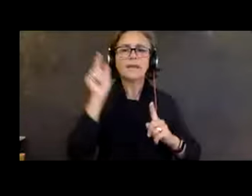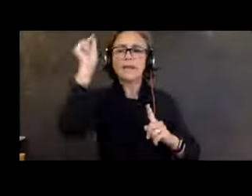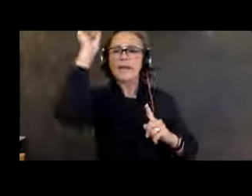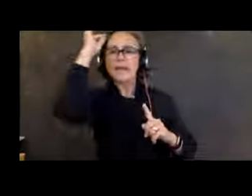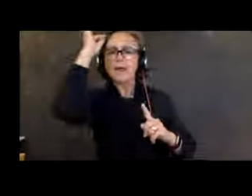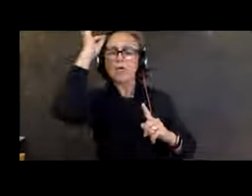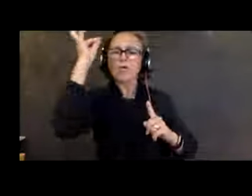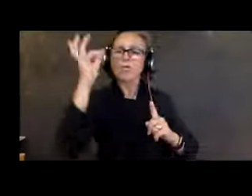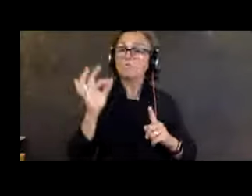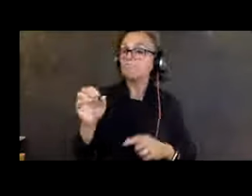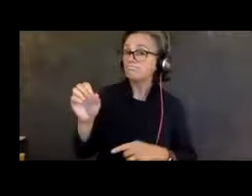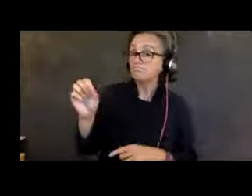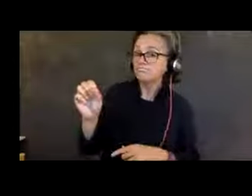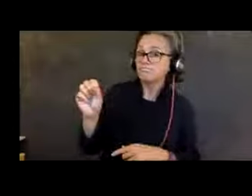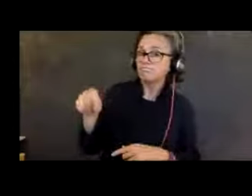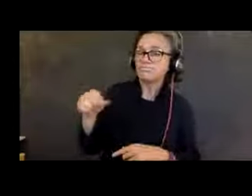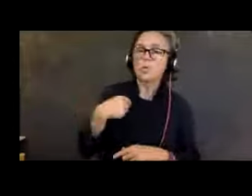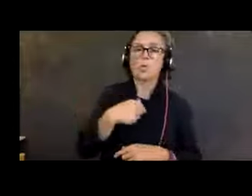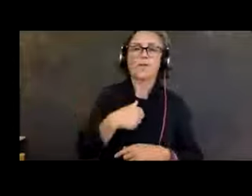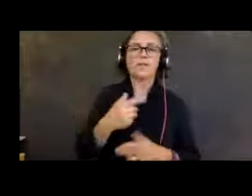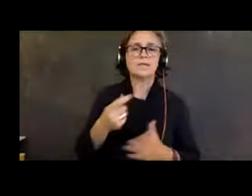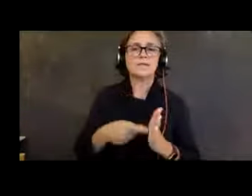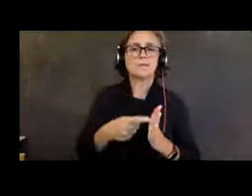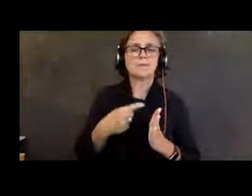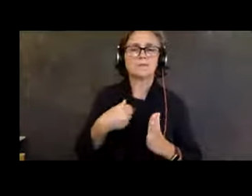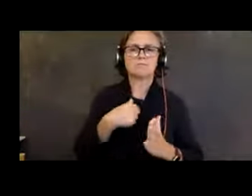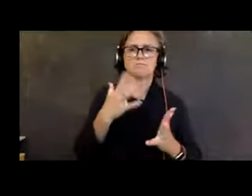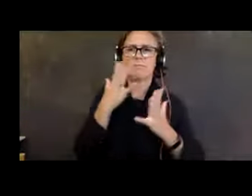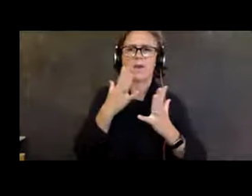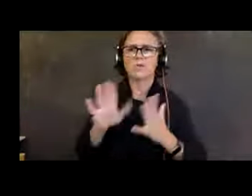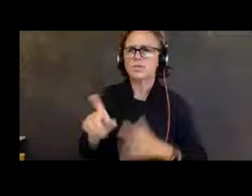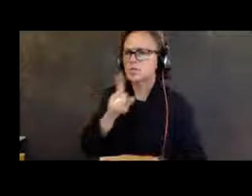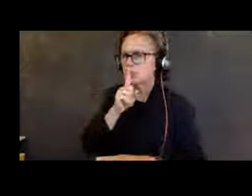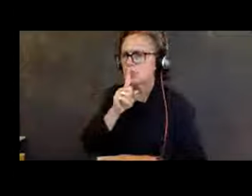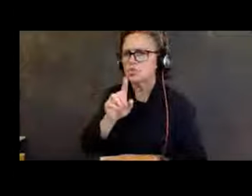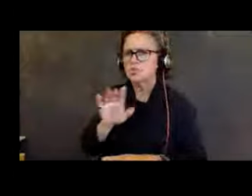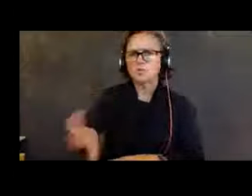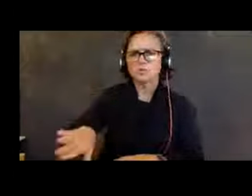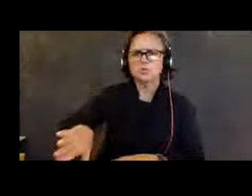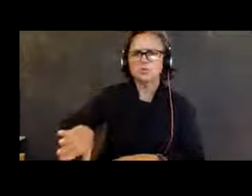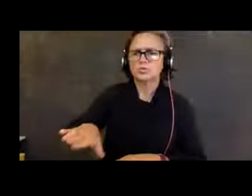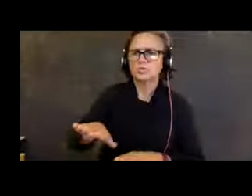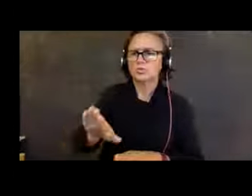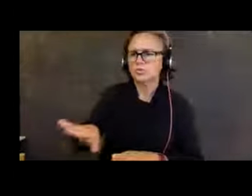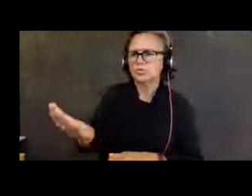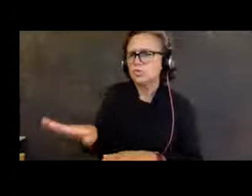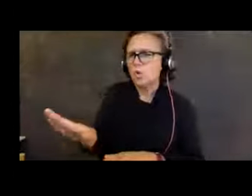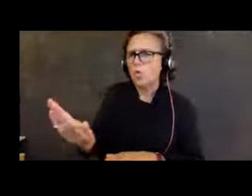our first instinct is to just kind of like, you know, you're embarrassed, you get embarrassed, and you just want to tell your child that's not